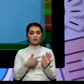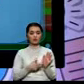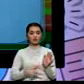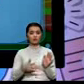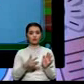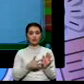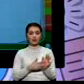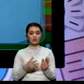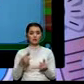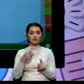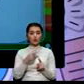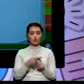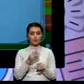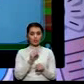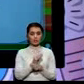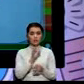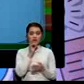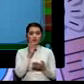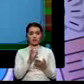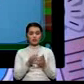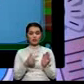2878 ni qo'shamiz. Javob